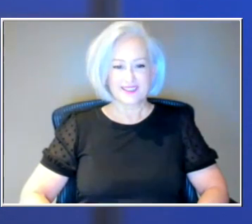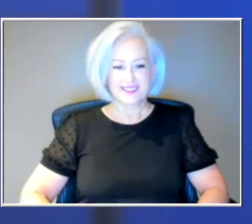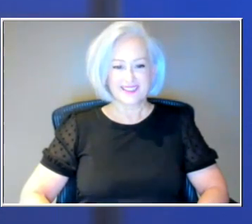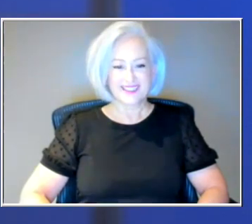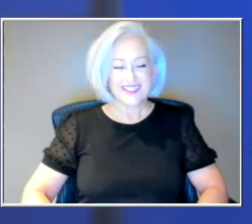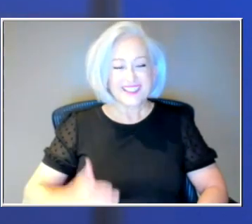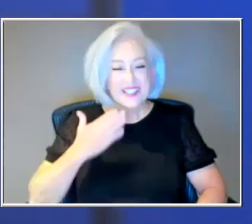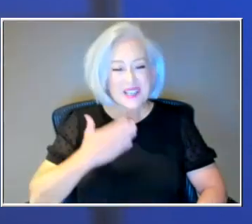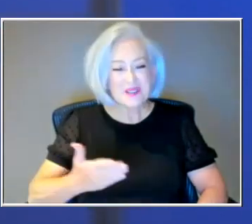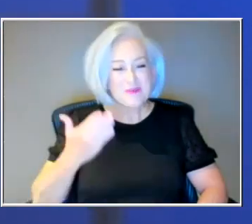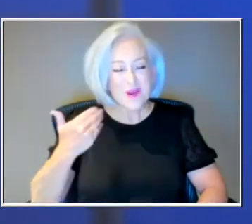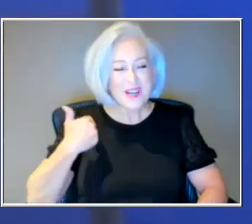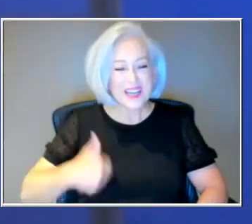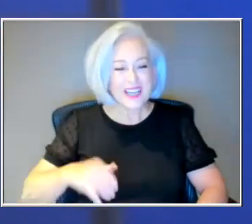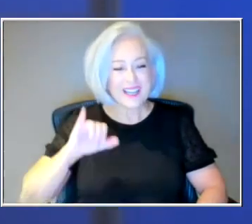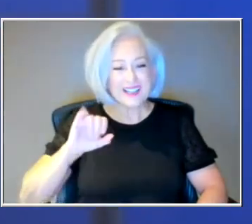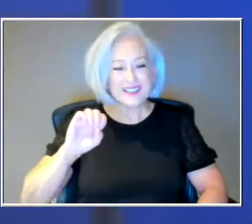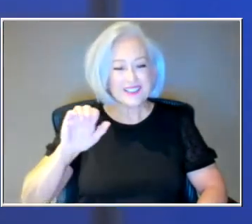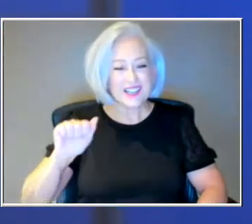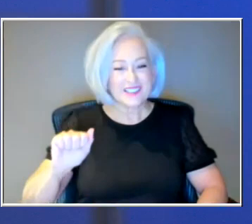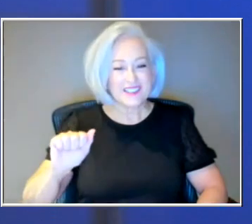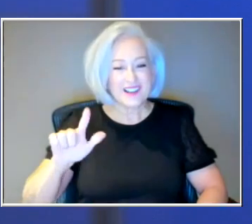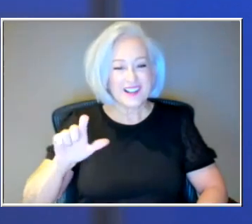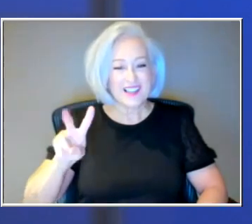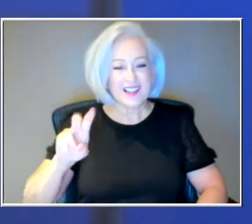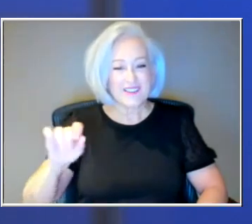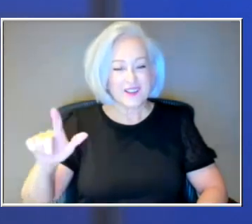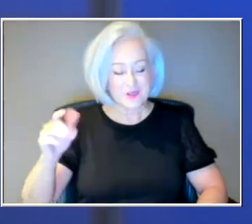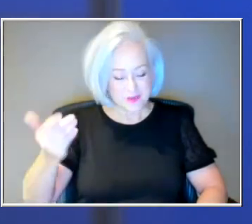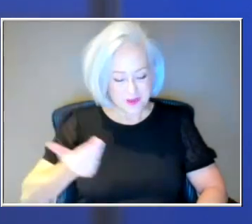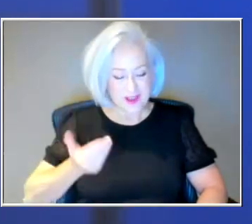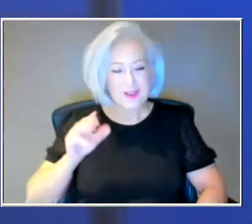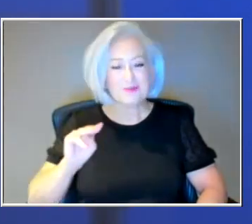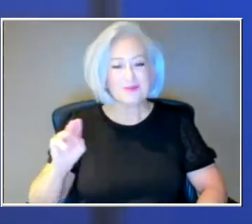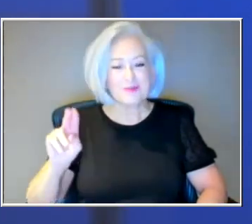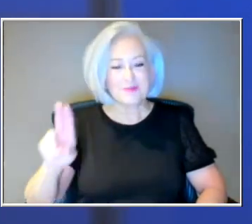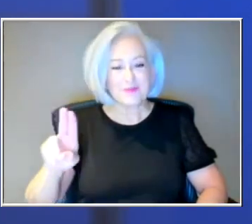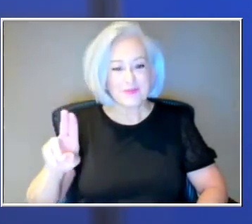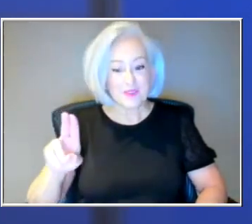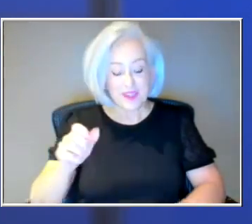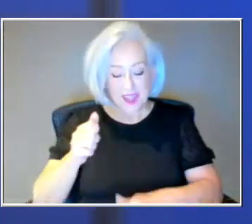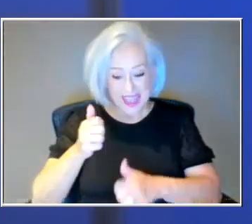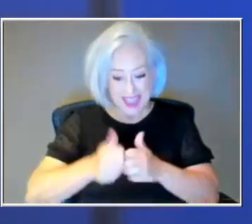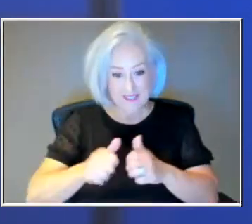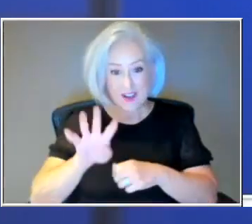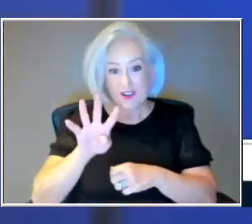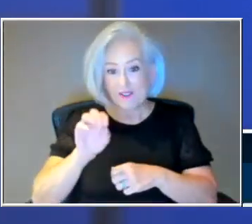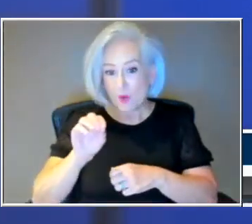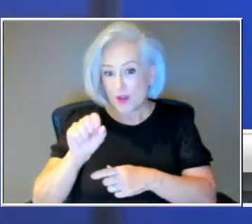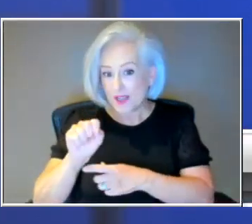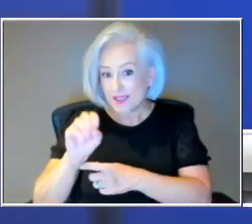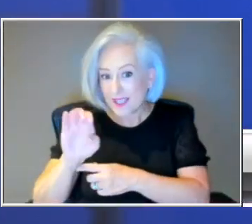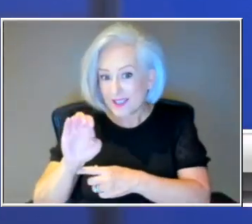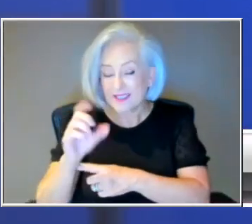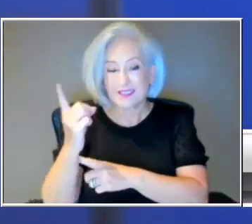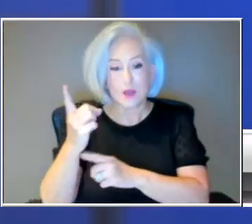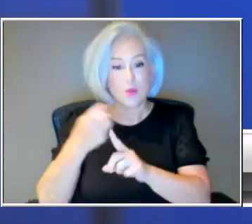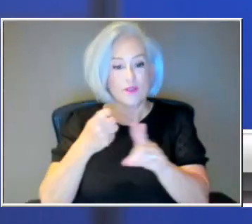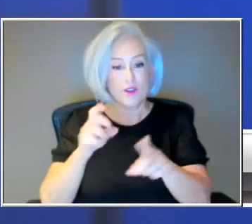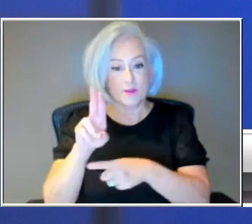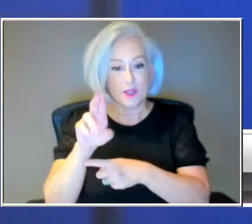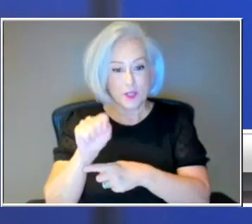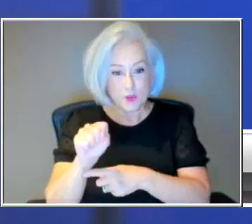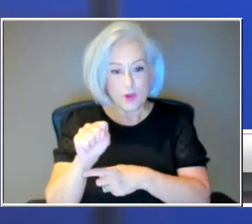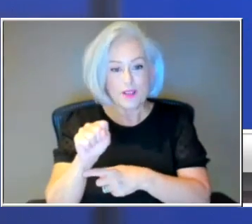Good morning, I'm Jessica Lovell, and welcome to the Morning Medical Update. Every 40 seconds, someone in the United States suffers a stroke, according to the